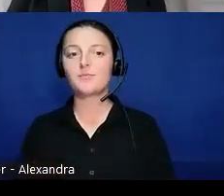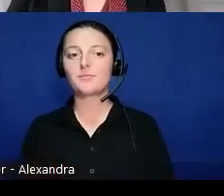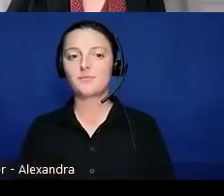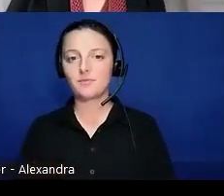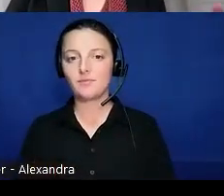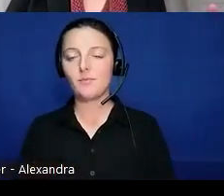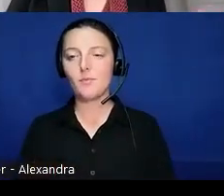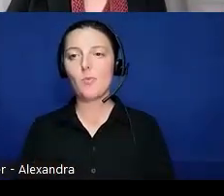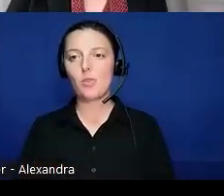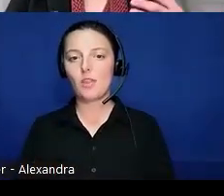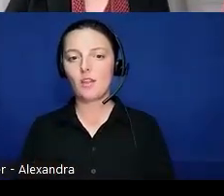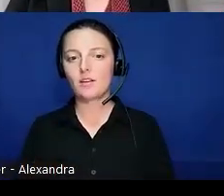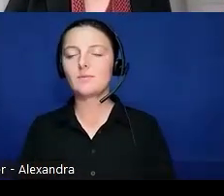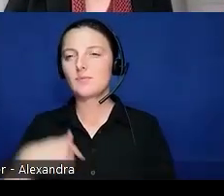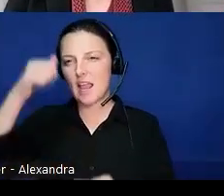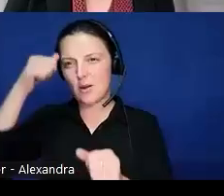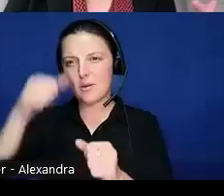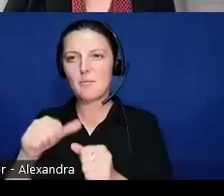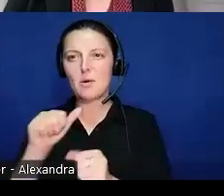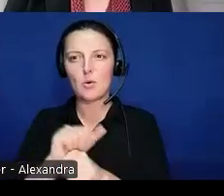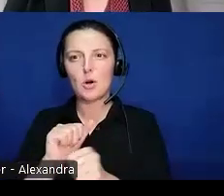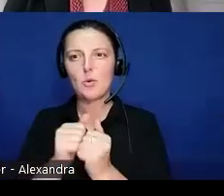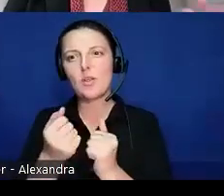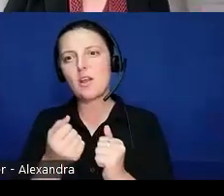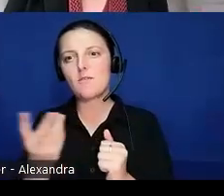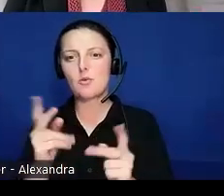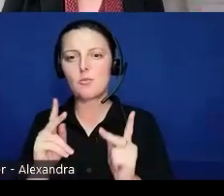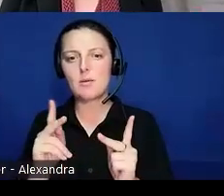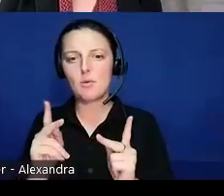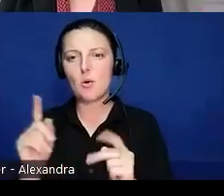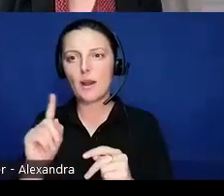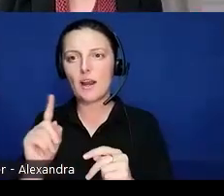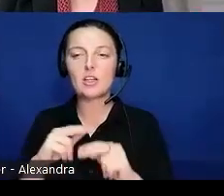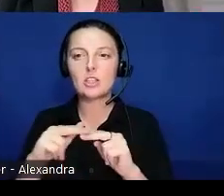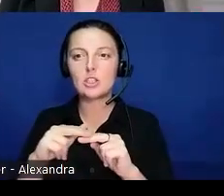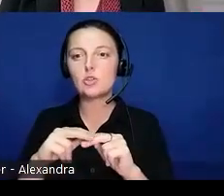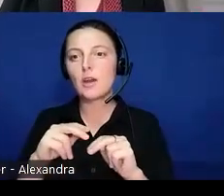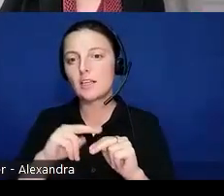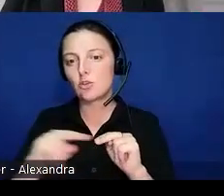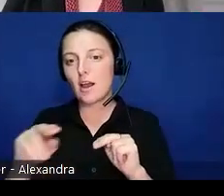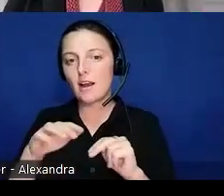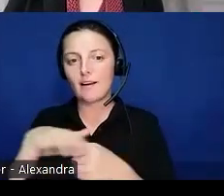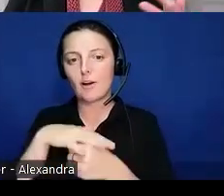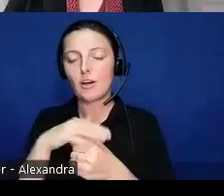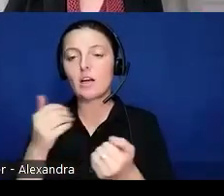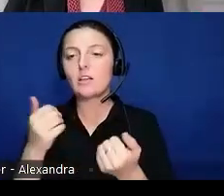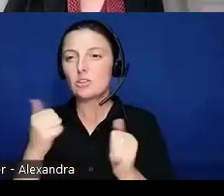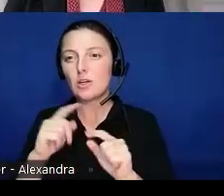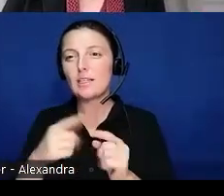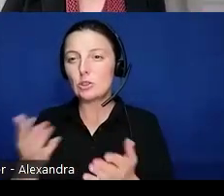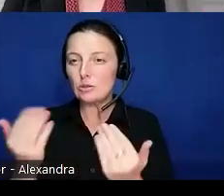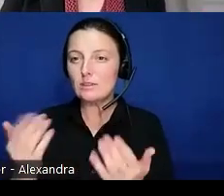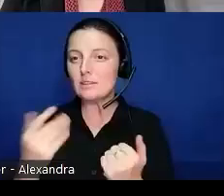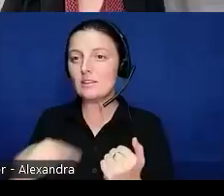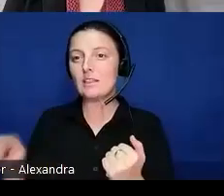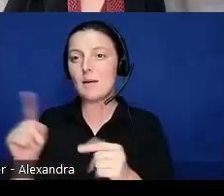that we worked for probably like a couple years to try to get them to come to the clinic. And this was the